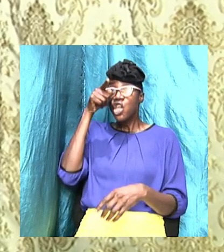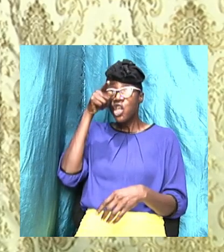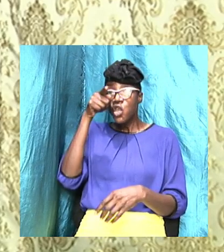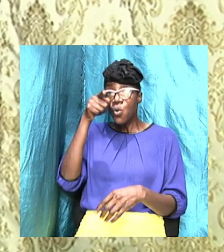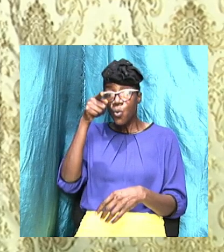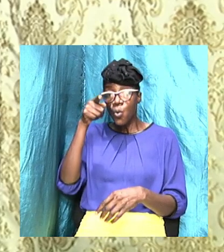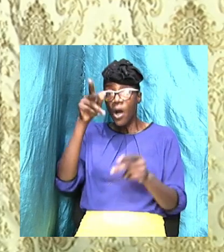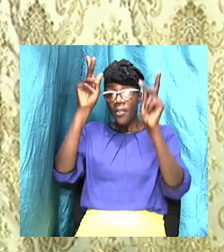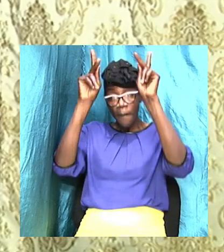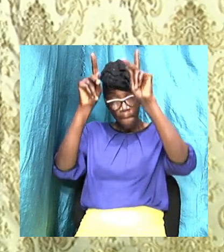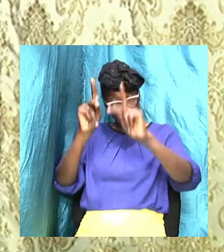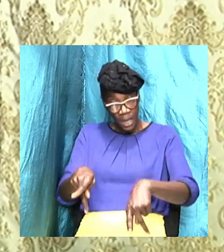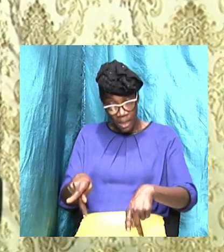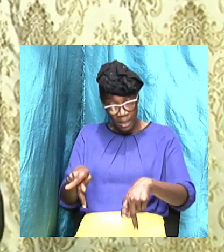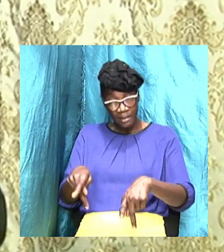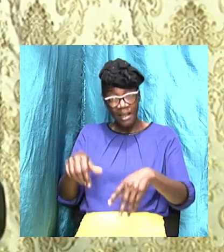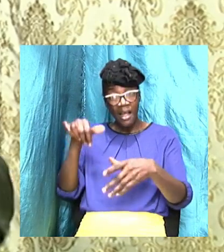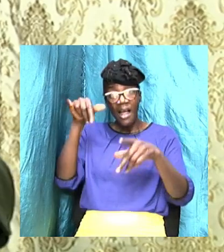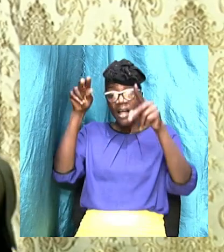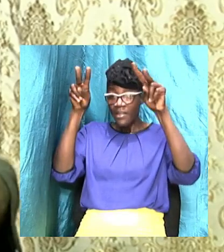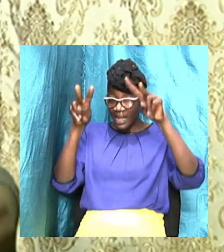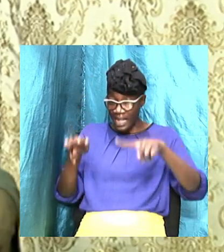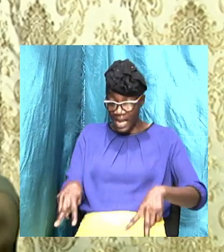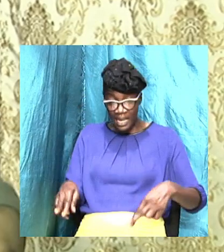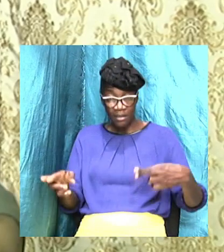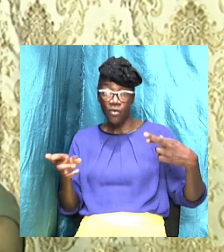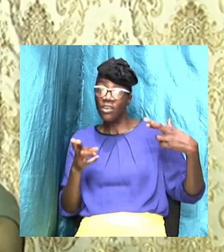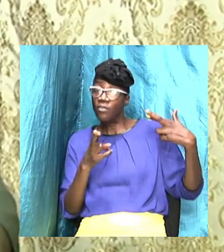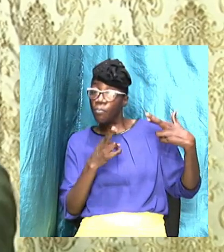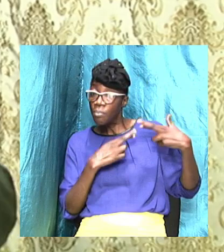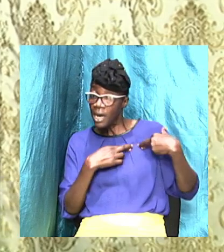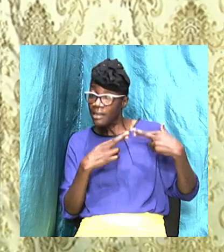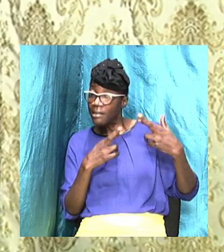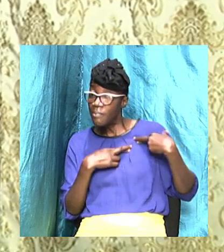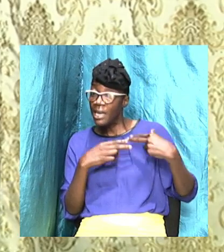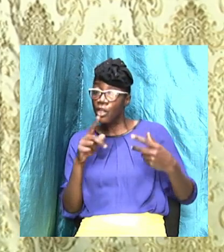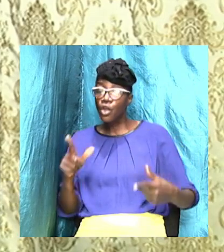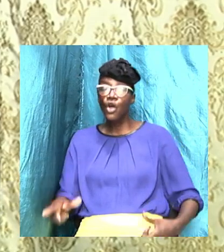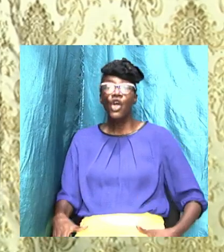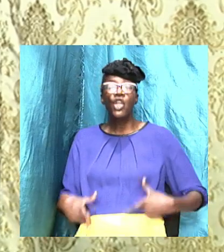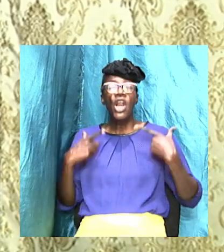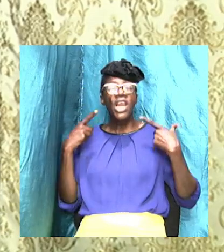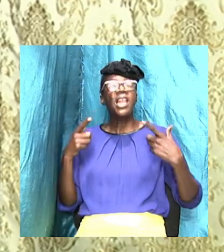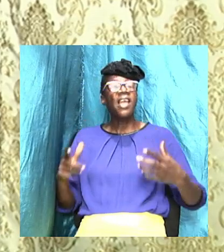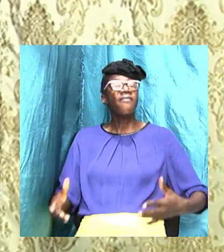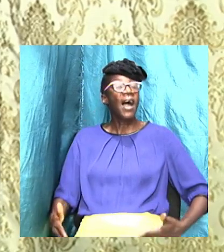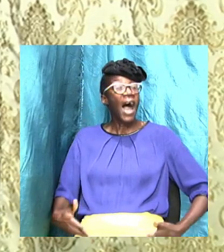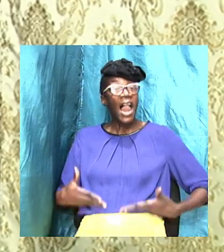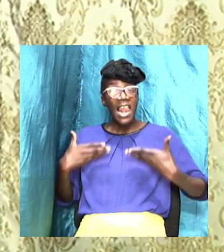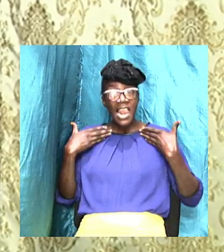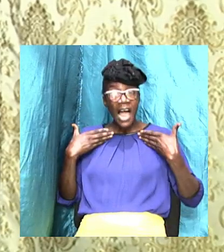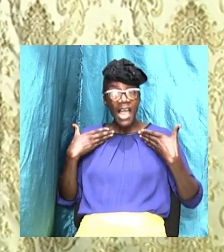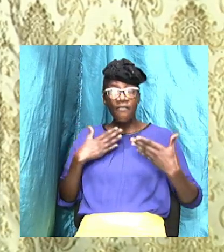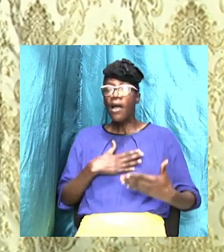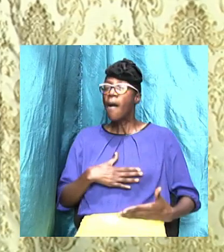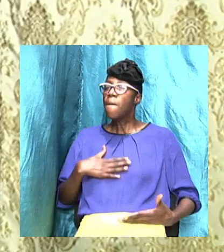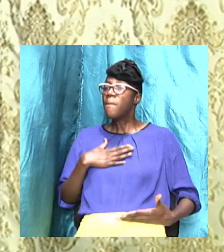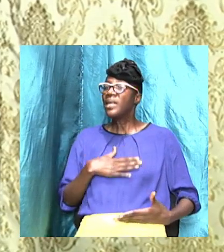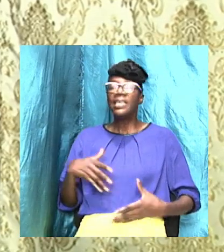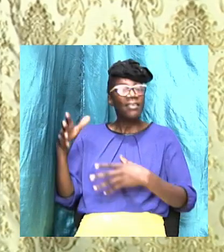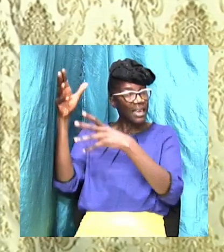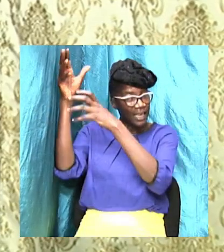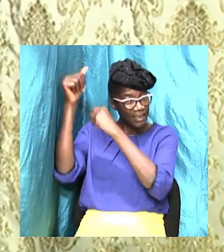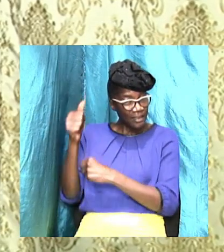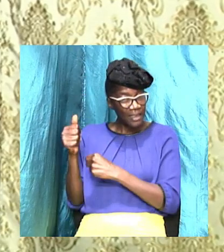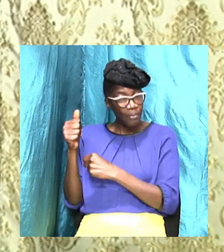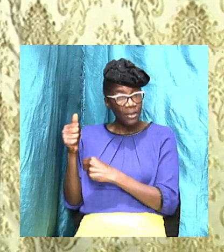the individual, that has the responsibility to live a life that is pleasing and